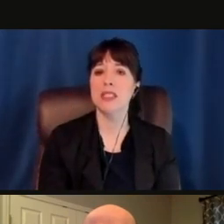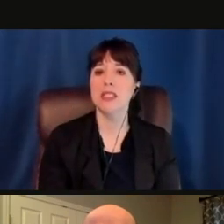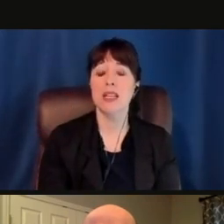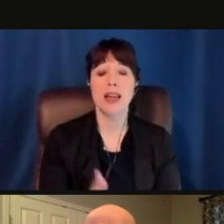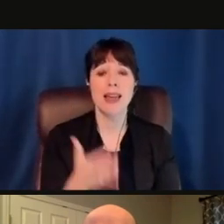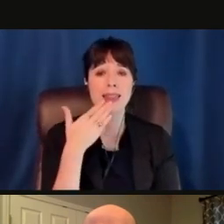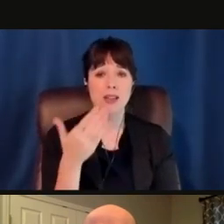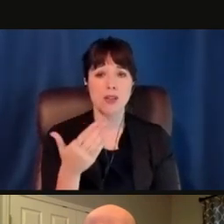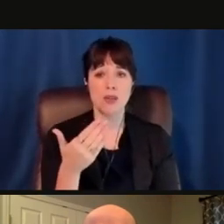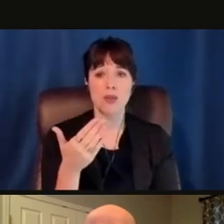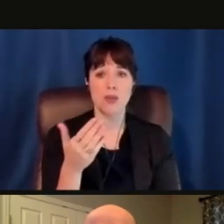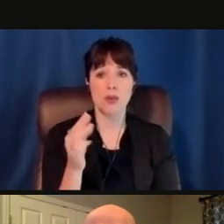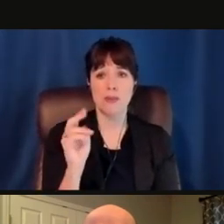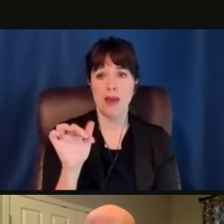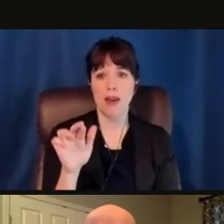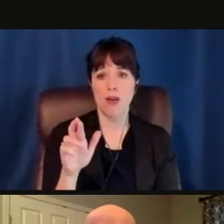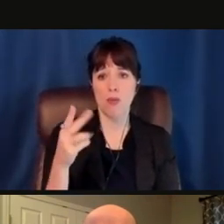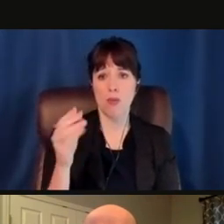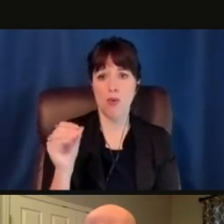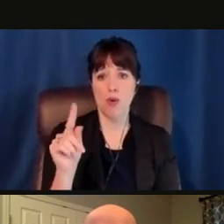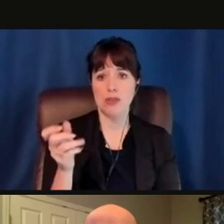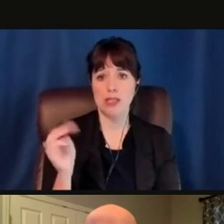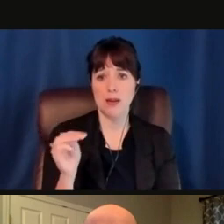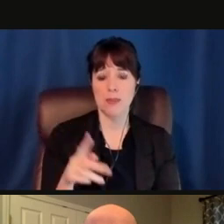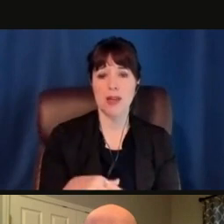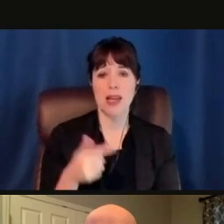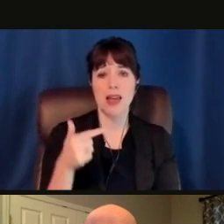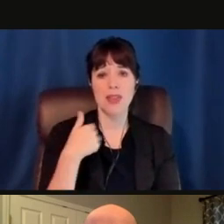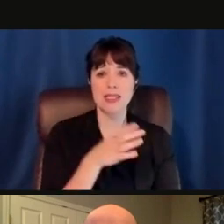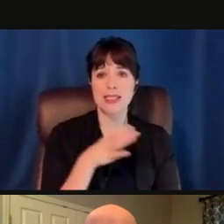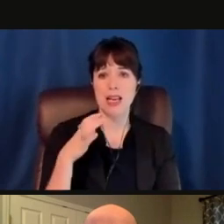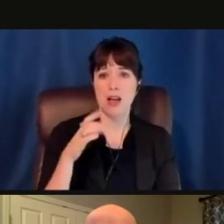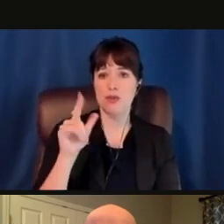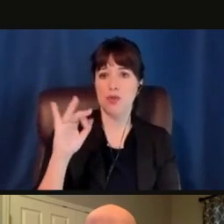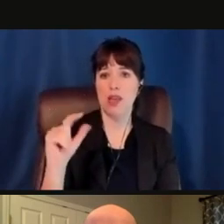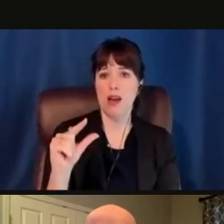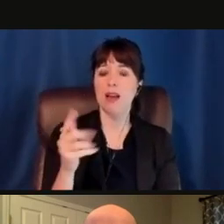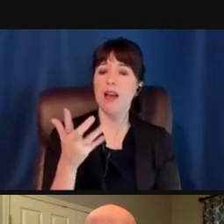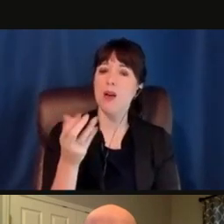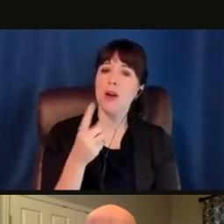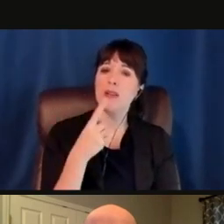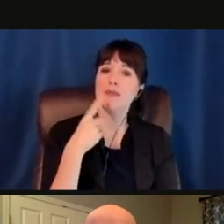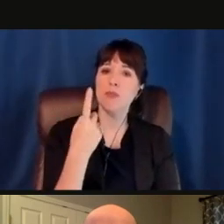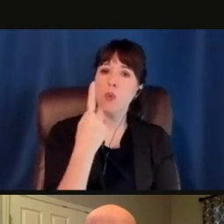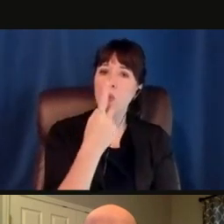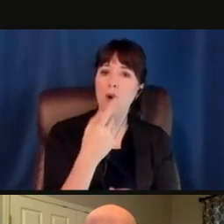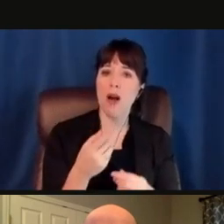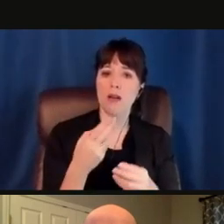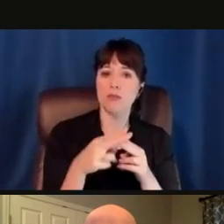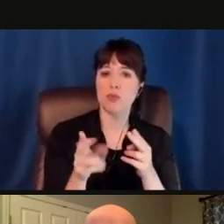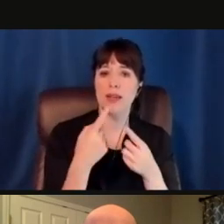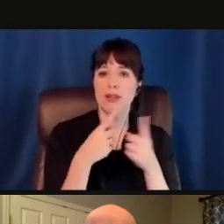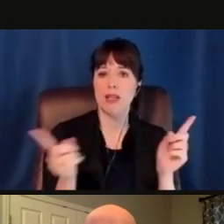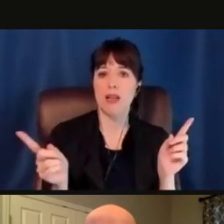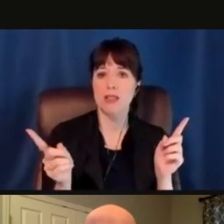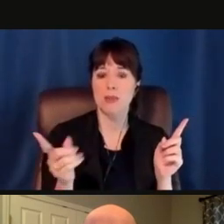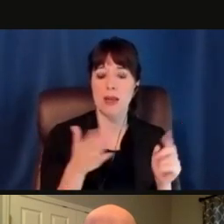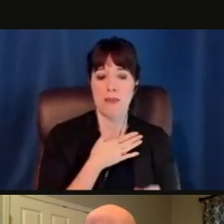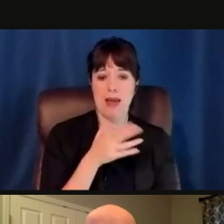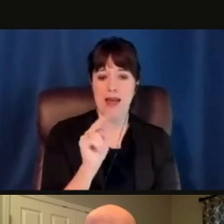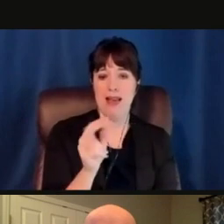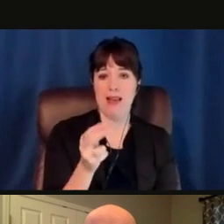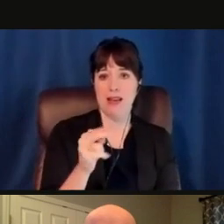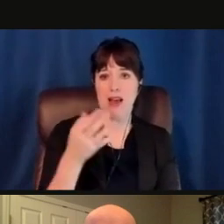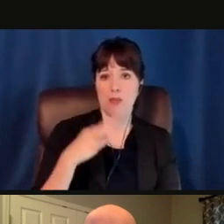Thank you, Mayor Pro Tem. This is Councillor Leung. I just wanted to make one brief announcement. So my nonprofit, Micronesian